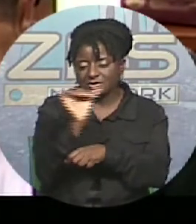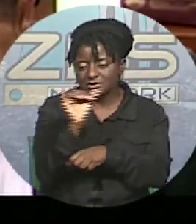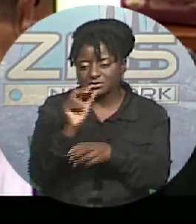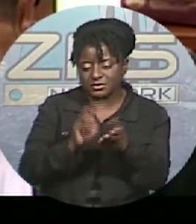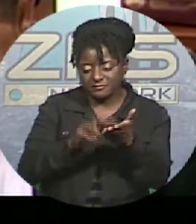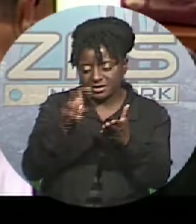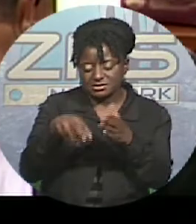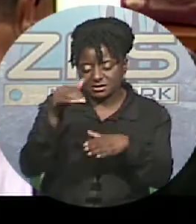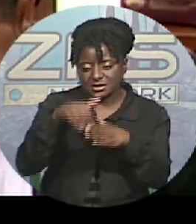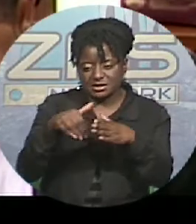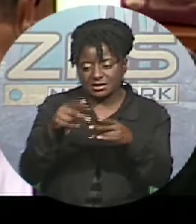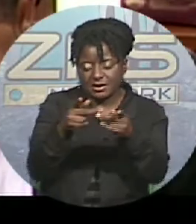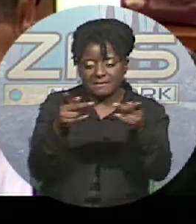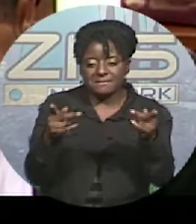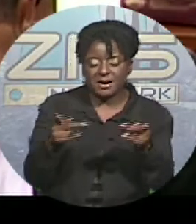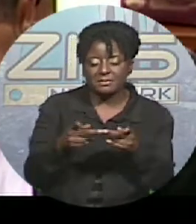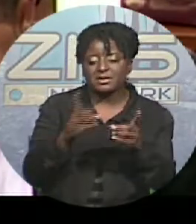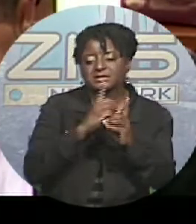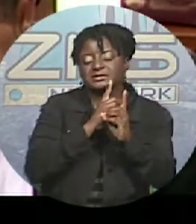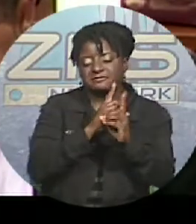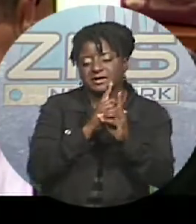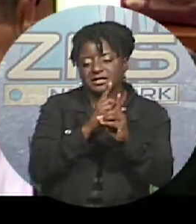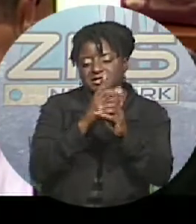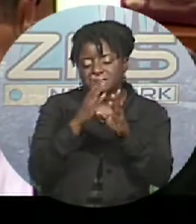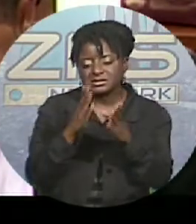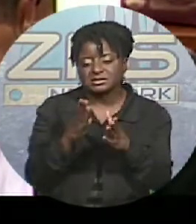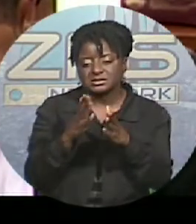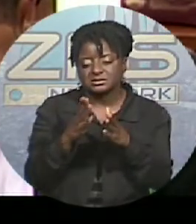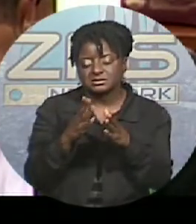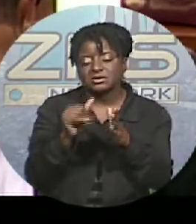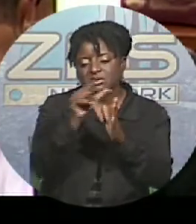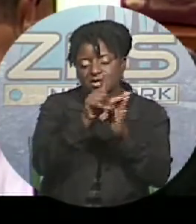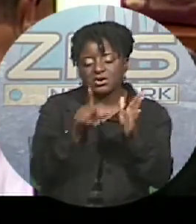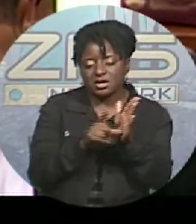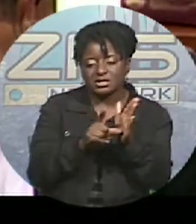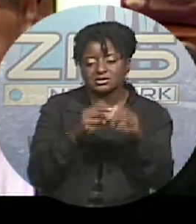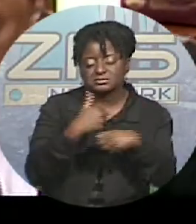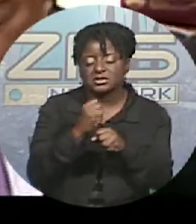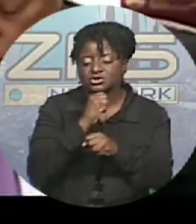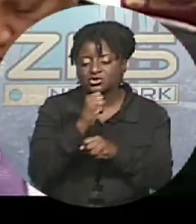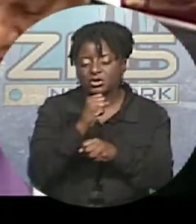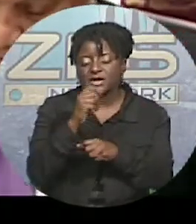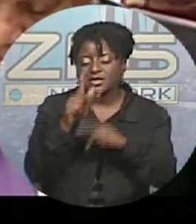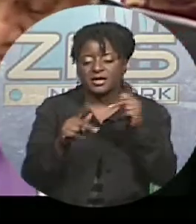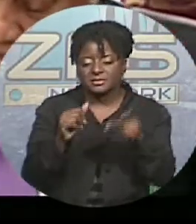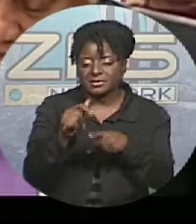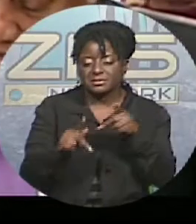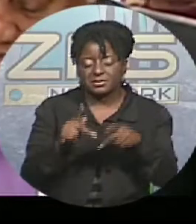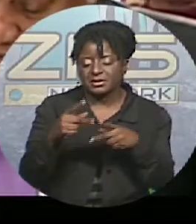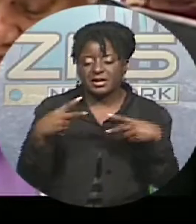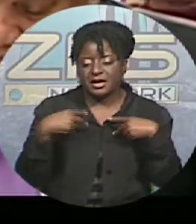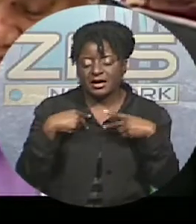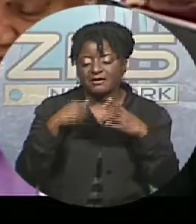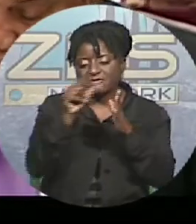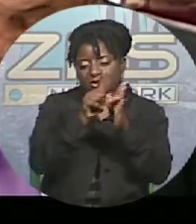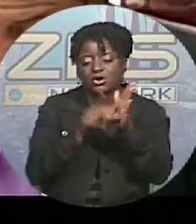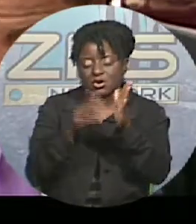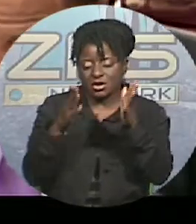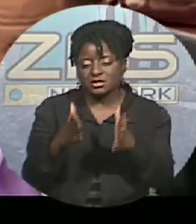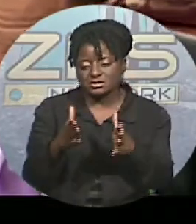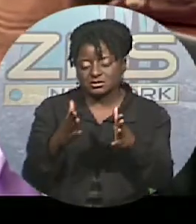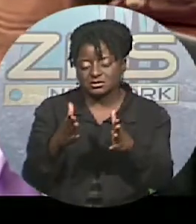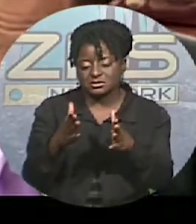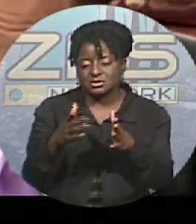public defenders to ensure that prisons have the opportunity to be